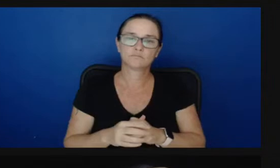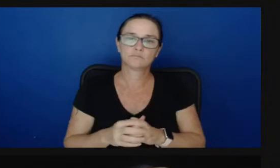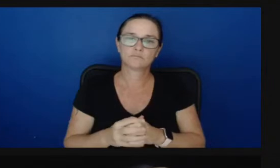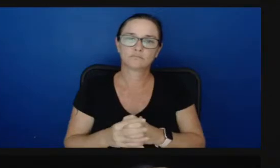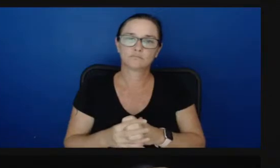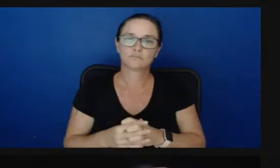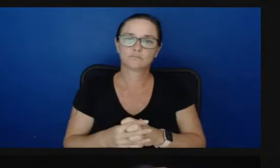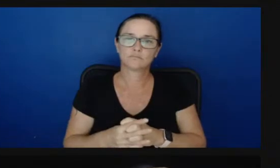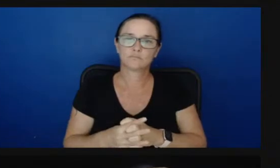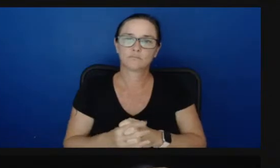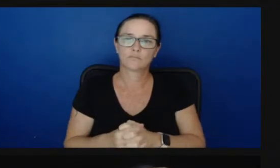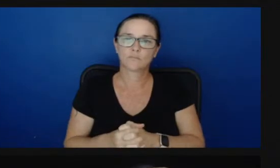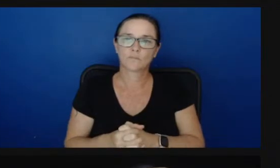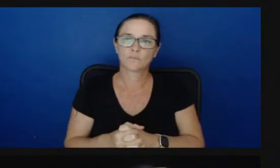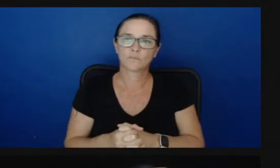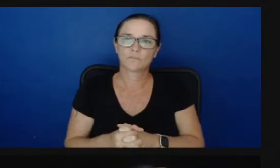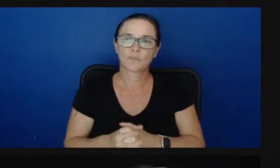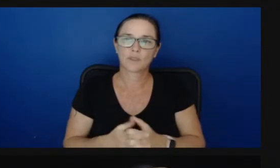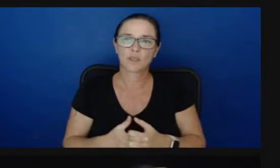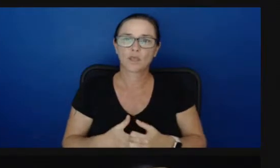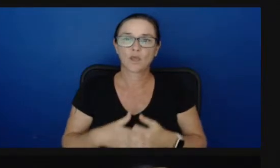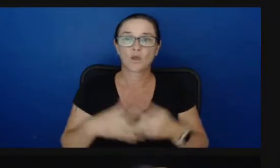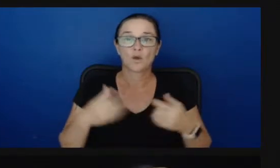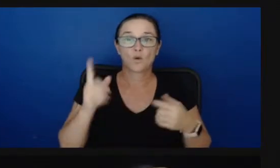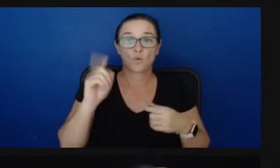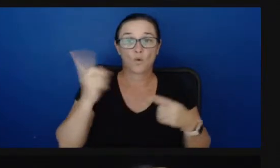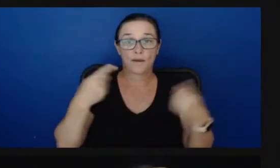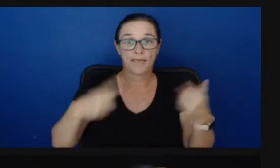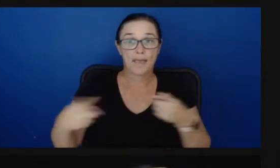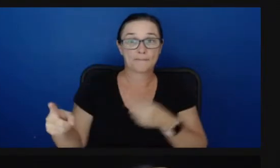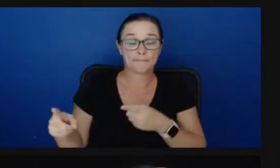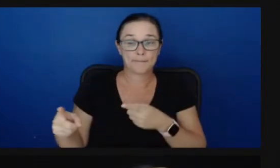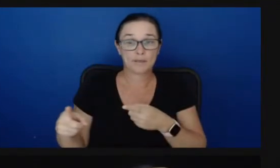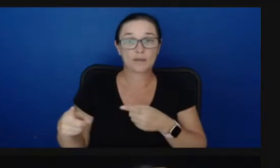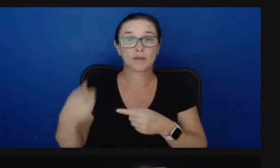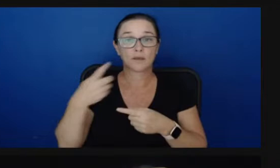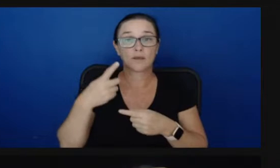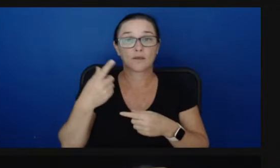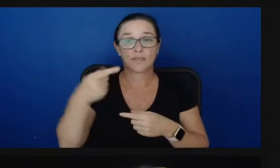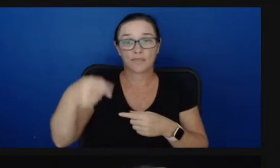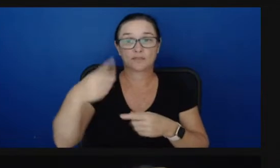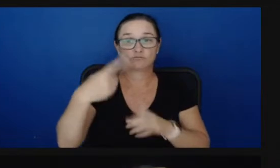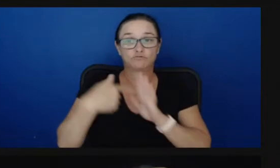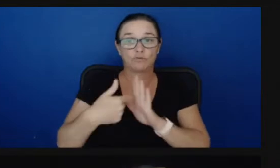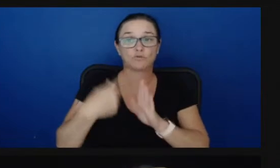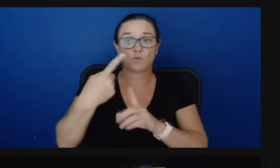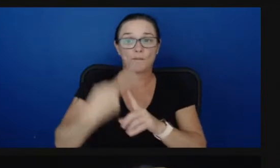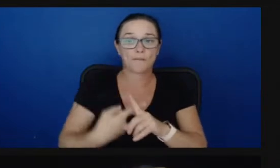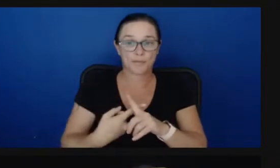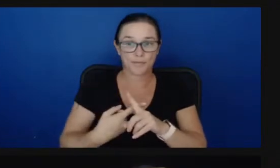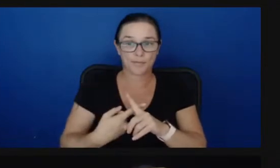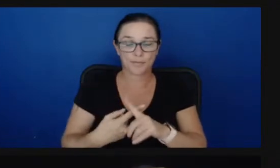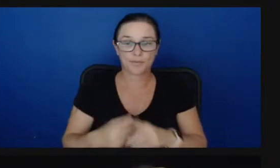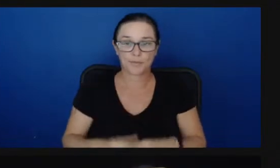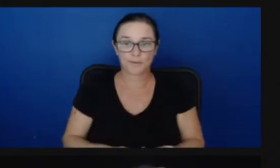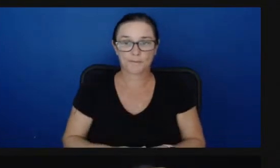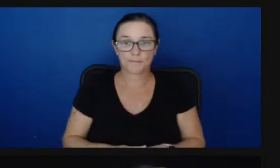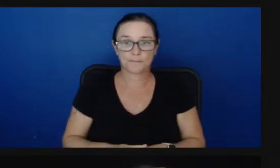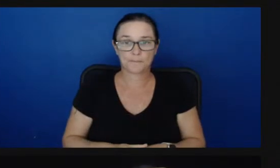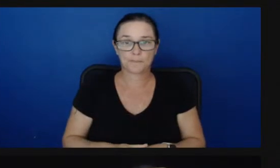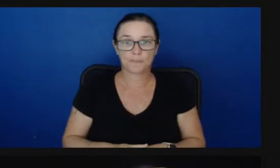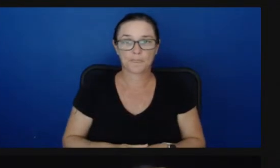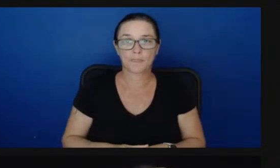Okay, so where are those earthquakes occurring? There's a map for the last month. Blue one's deep, yellow one's